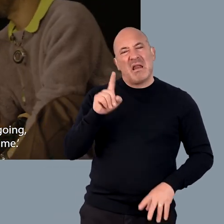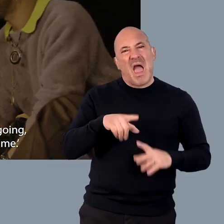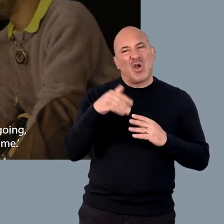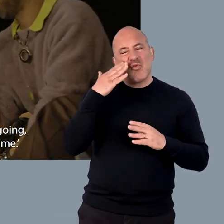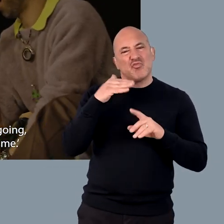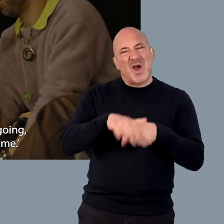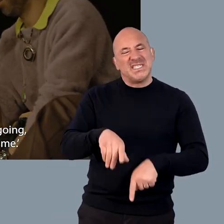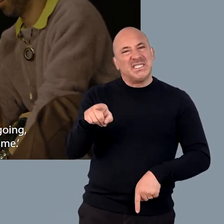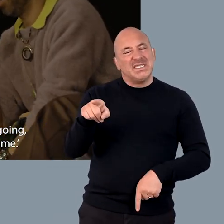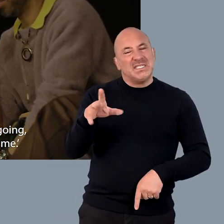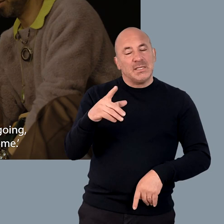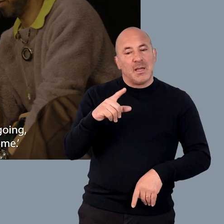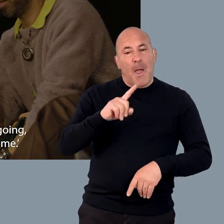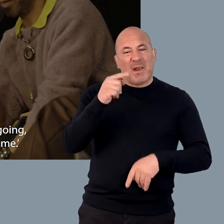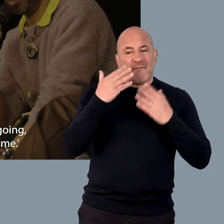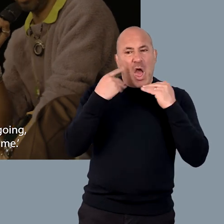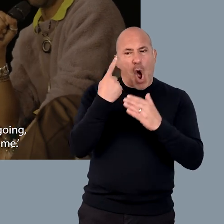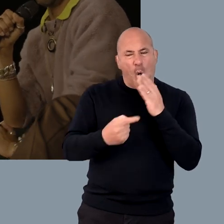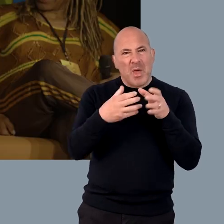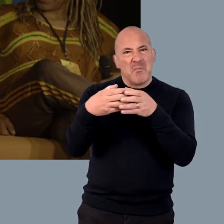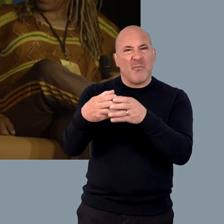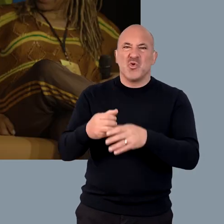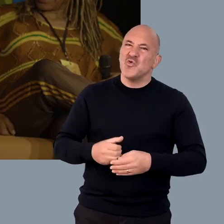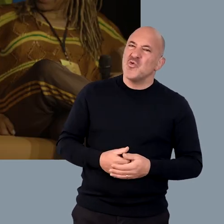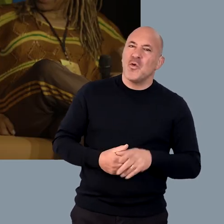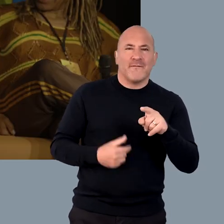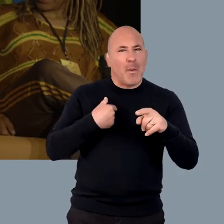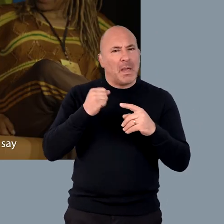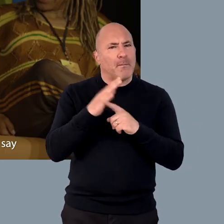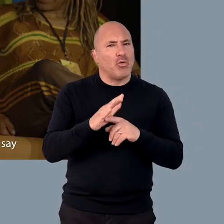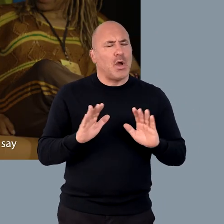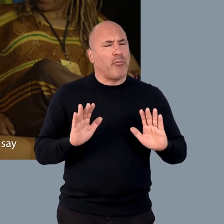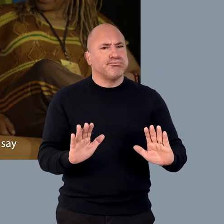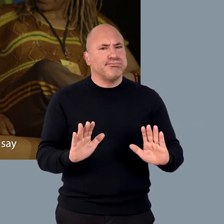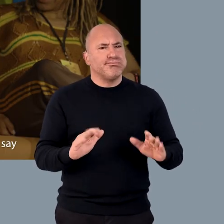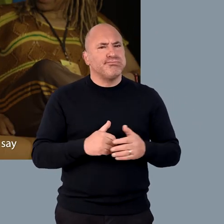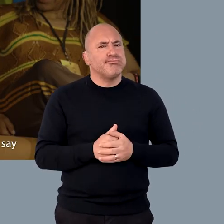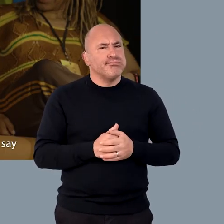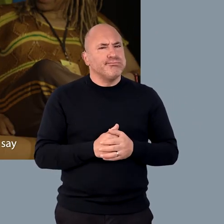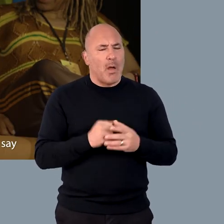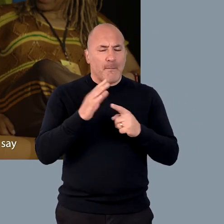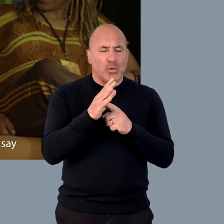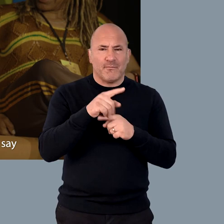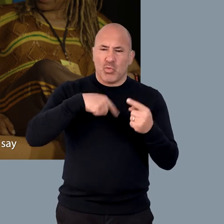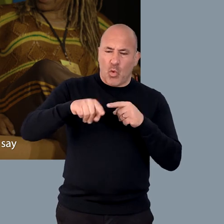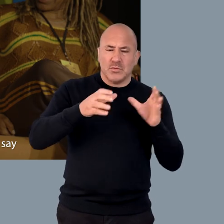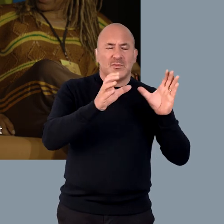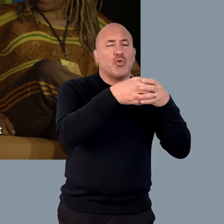start going hey, that's not okay That sounds racist to me And so that was actually quite an important step to me to say